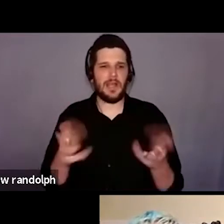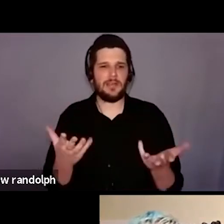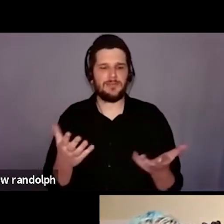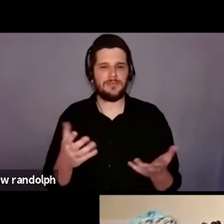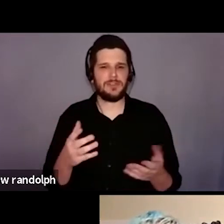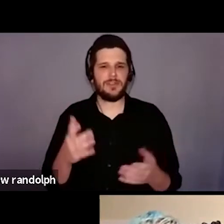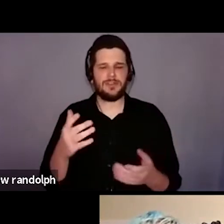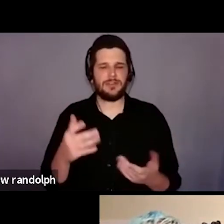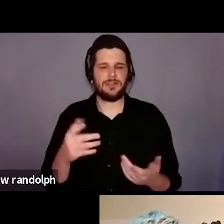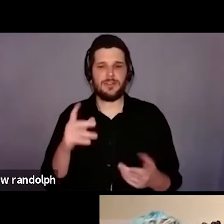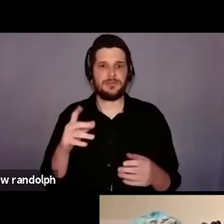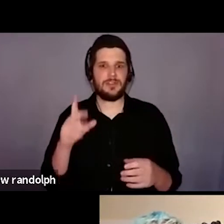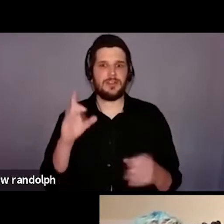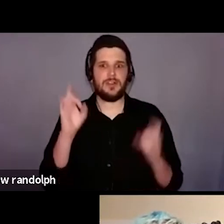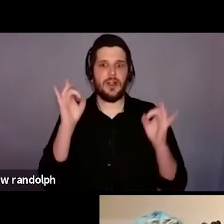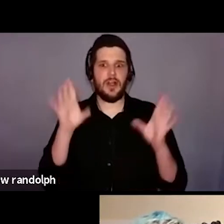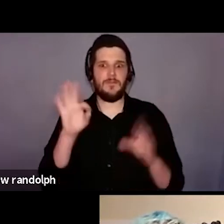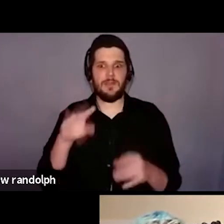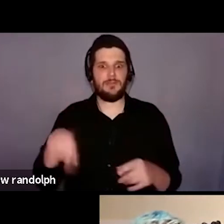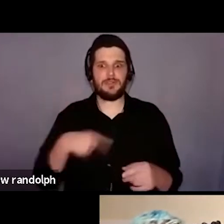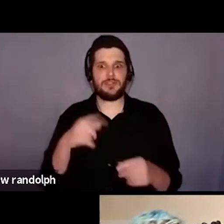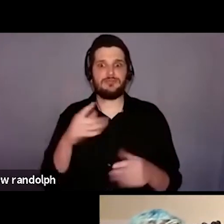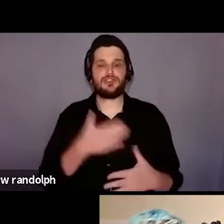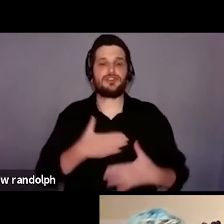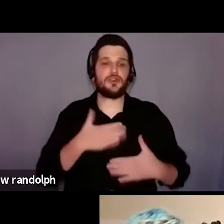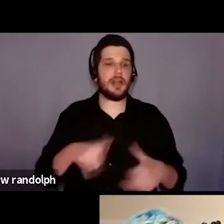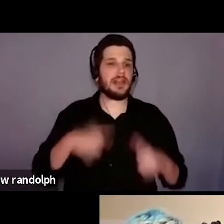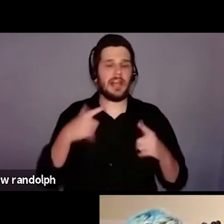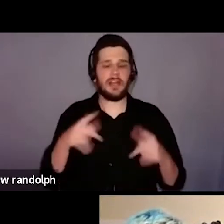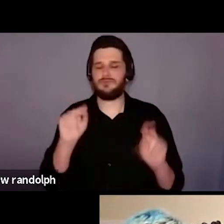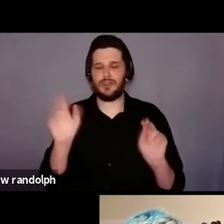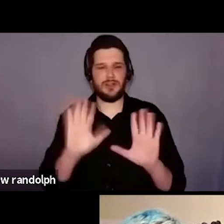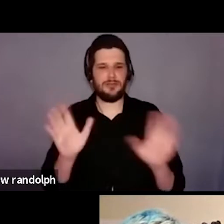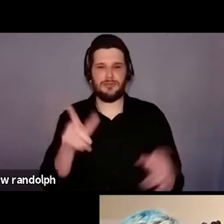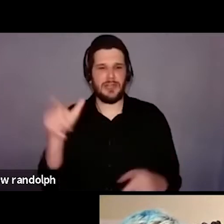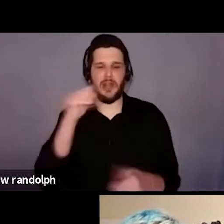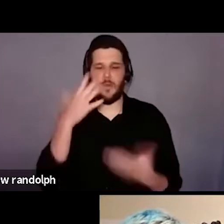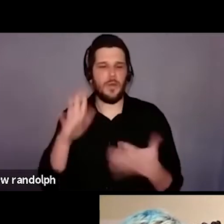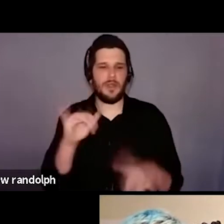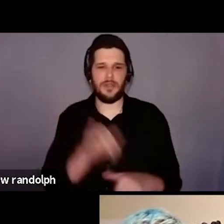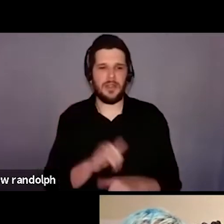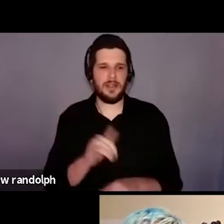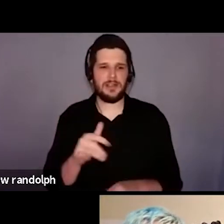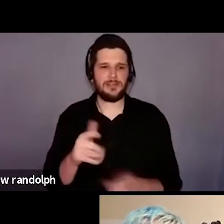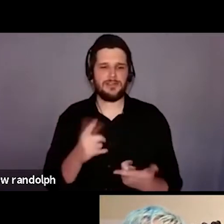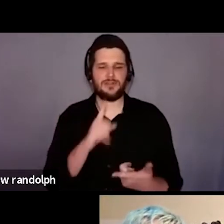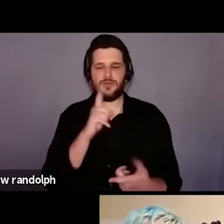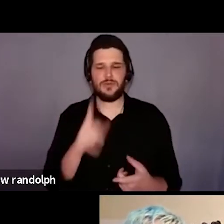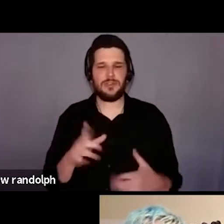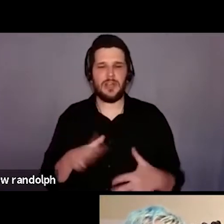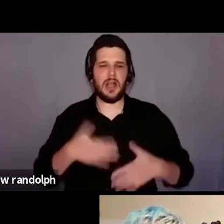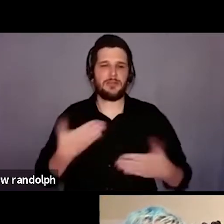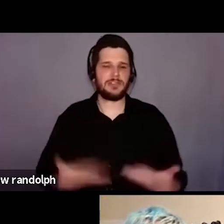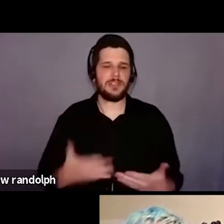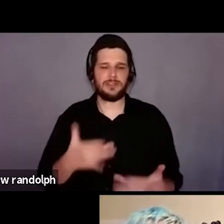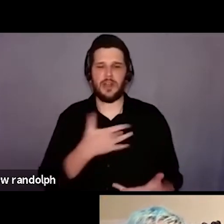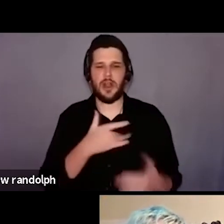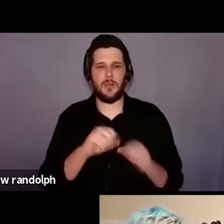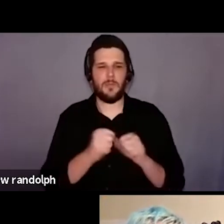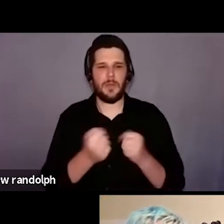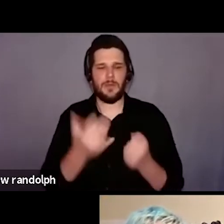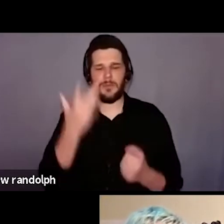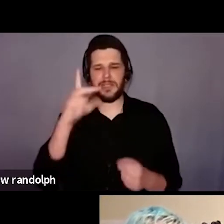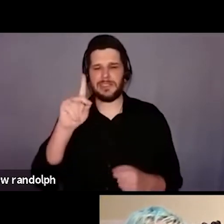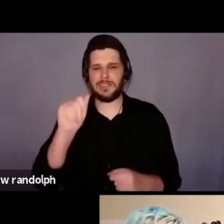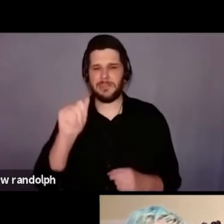and happy and enjoying our lives, which I think is just, to me, is so upsetting, so heartbreaking, because the